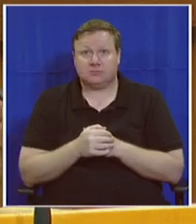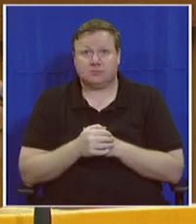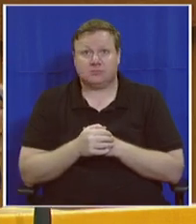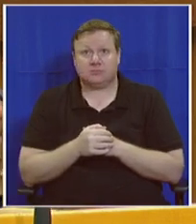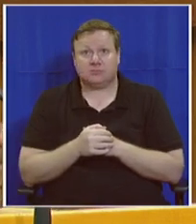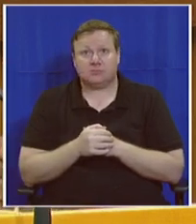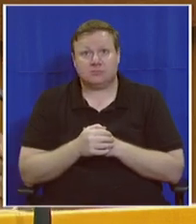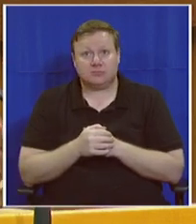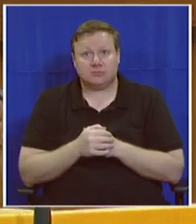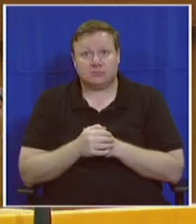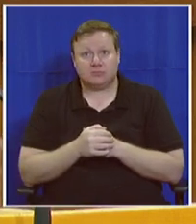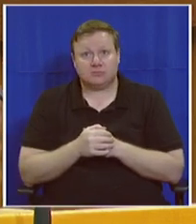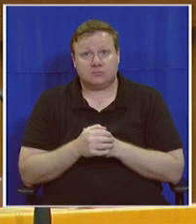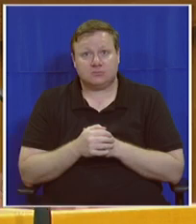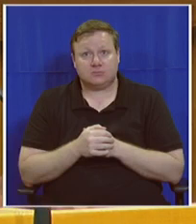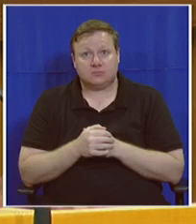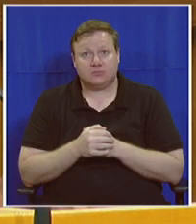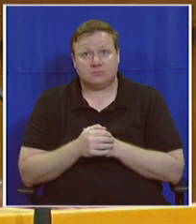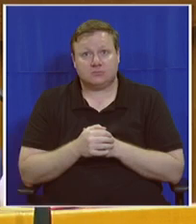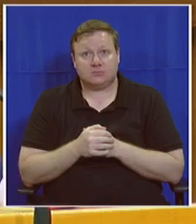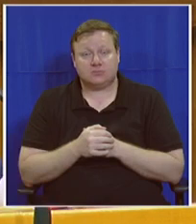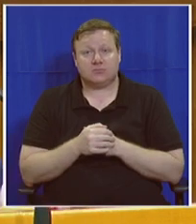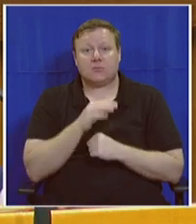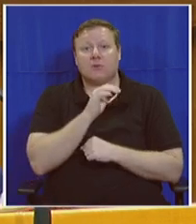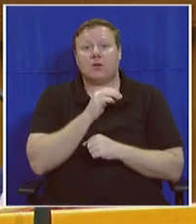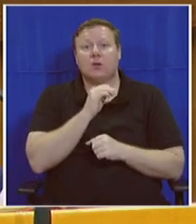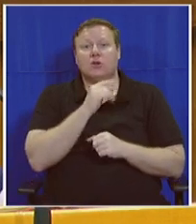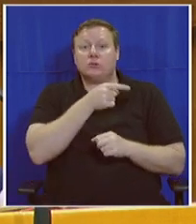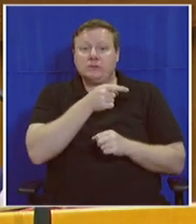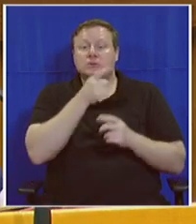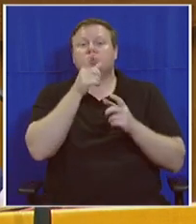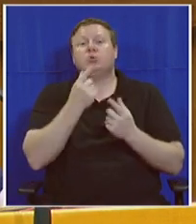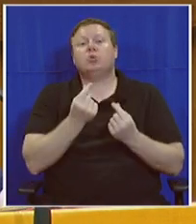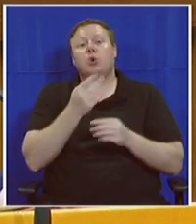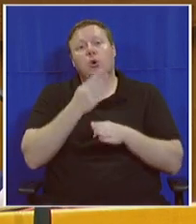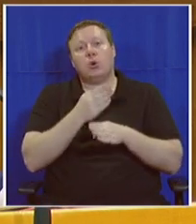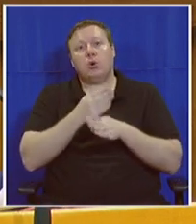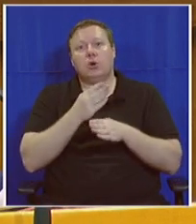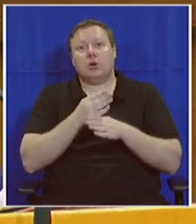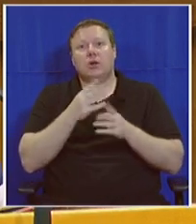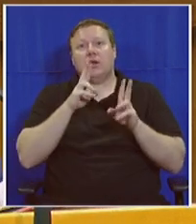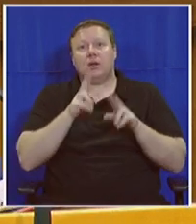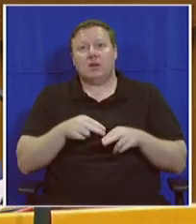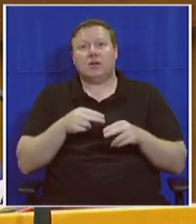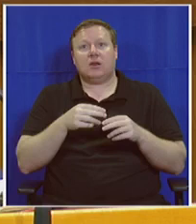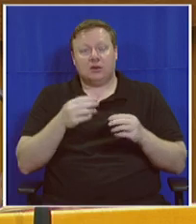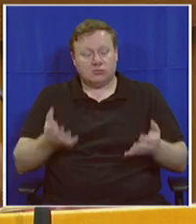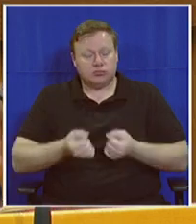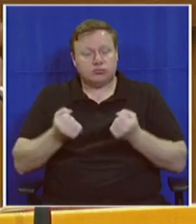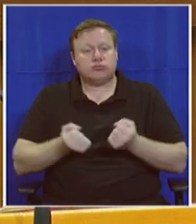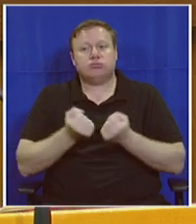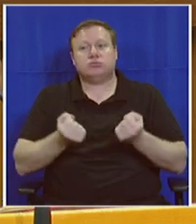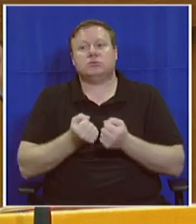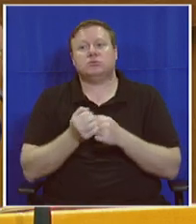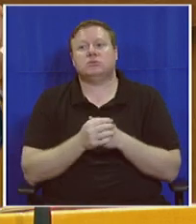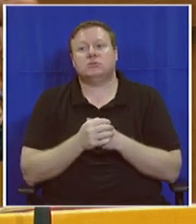wasebenza wabhubha esemsebenzini. Bendimbiza uMafungwashe. UMafungwashe ke